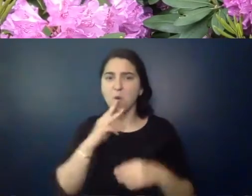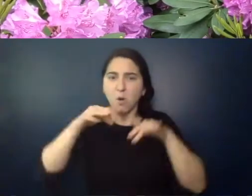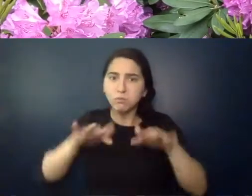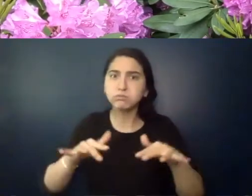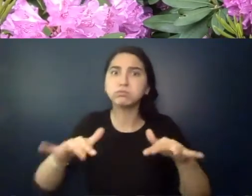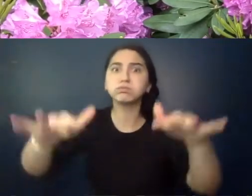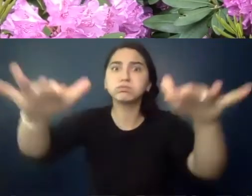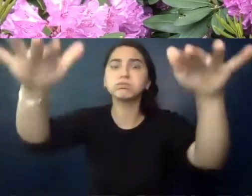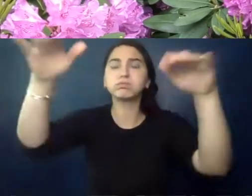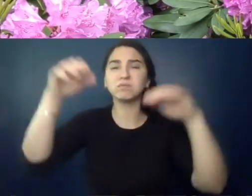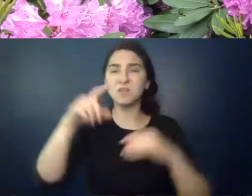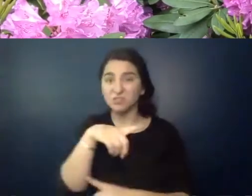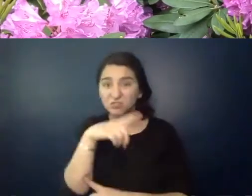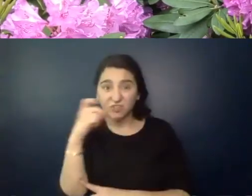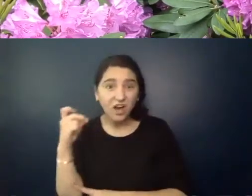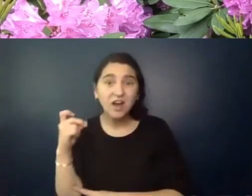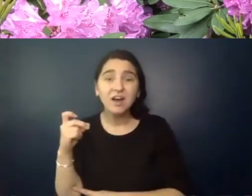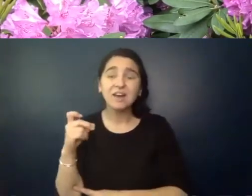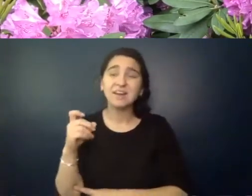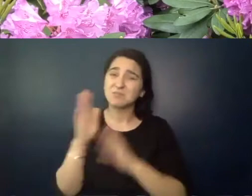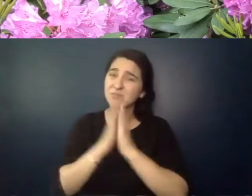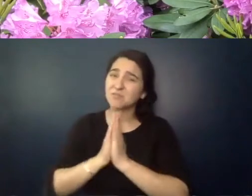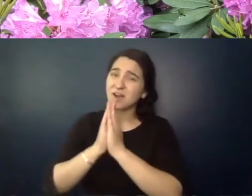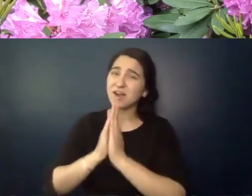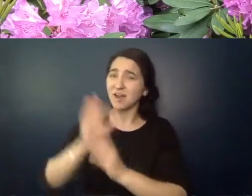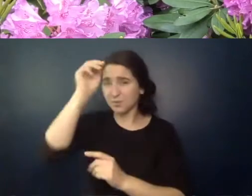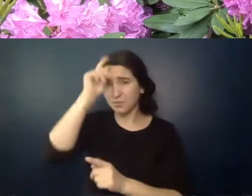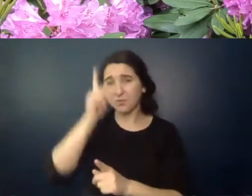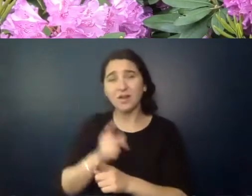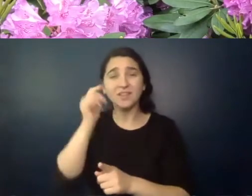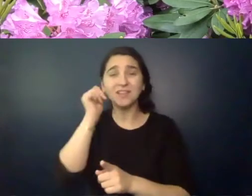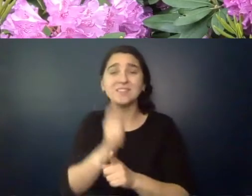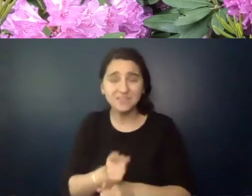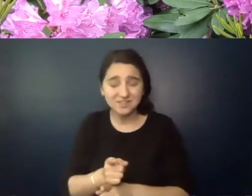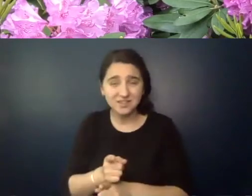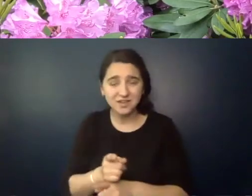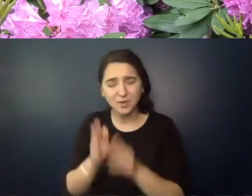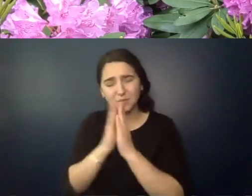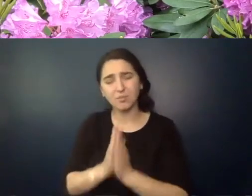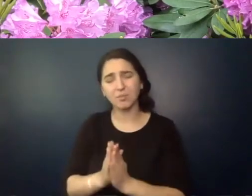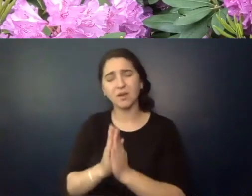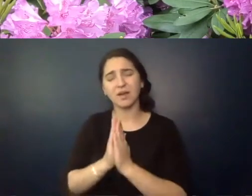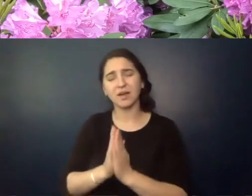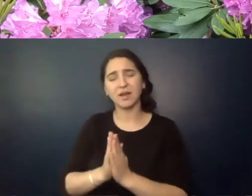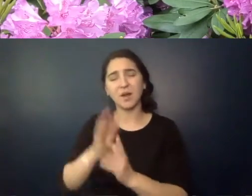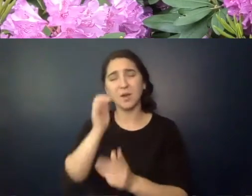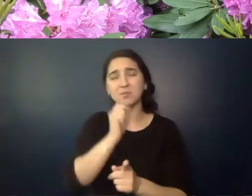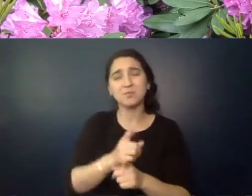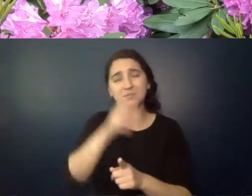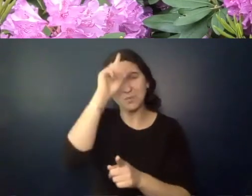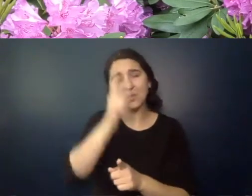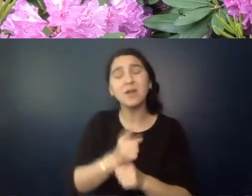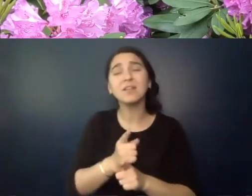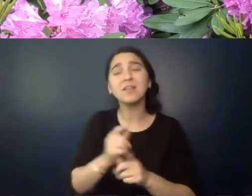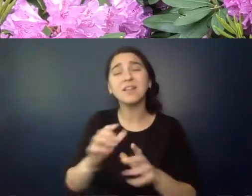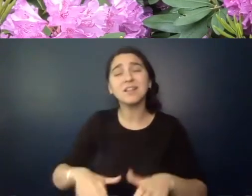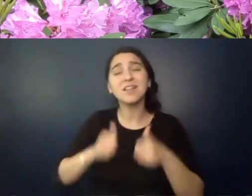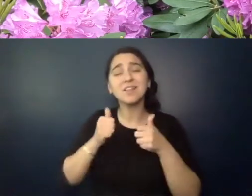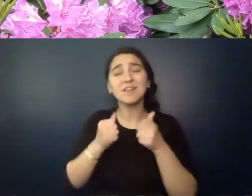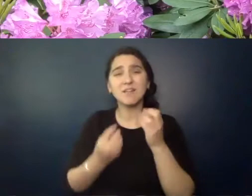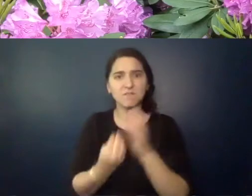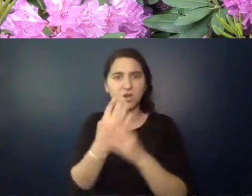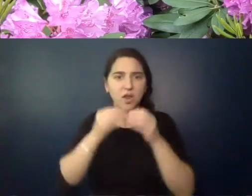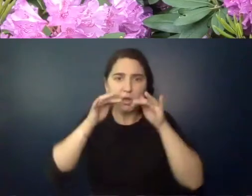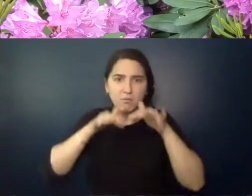world. We continue to pray for our brothers and sisters in the Congo living in the aftermath of the